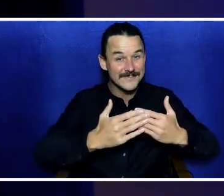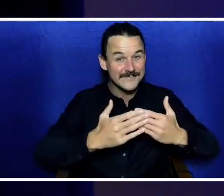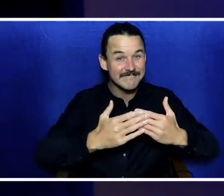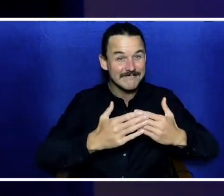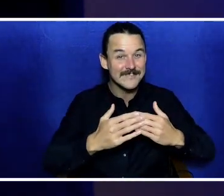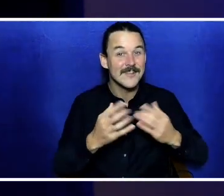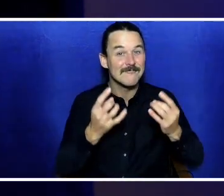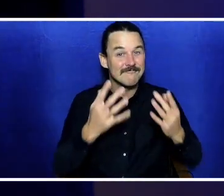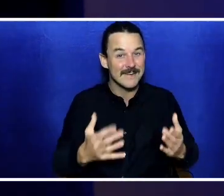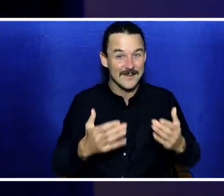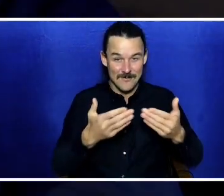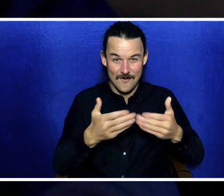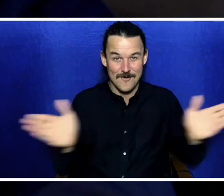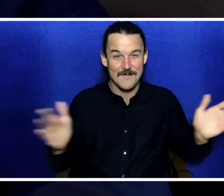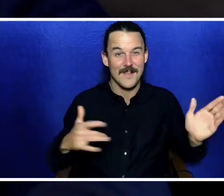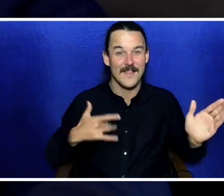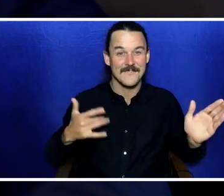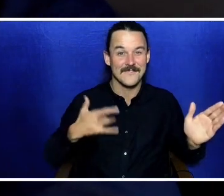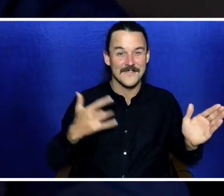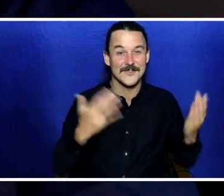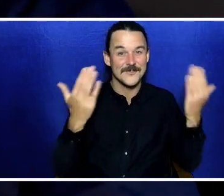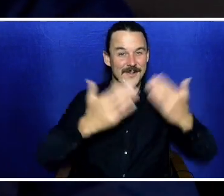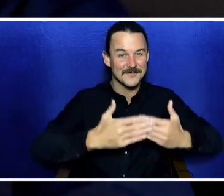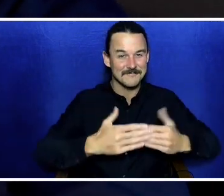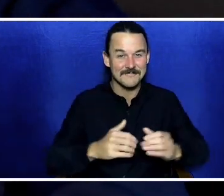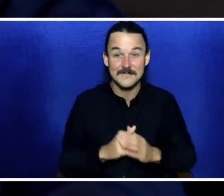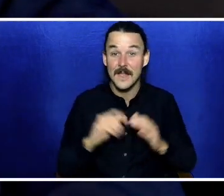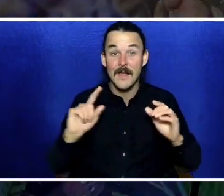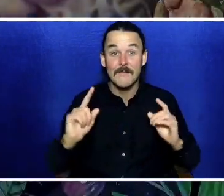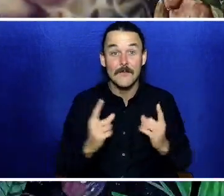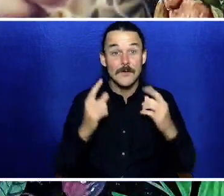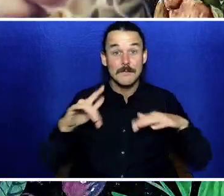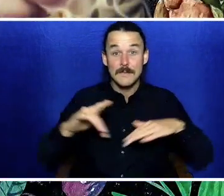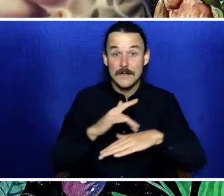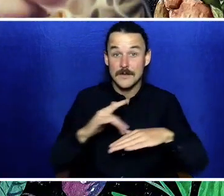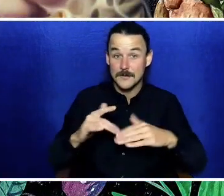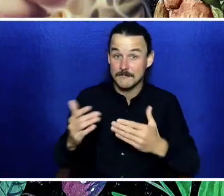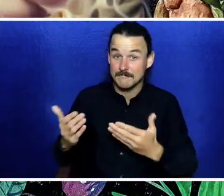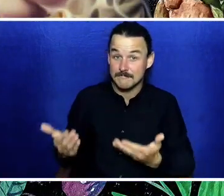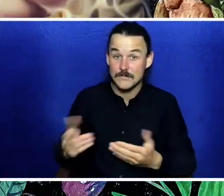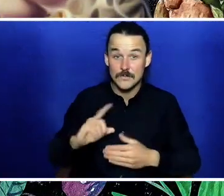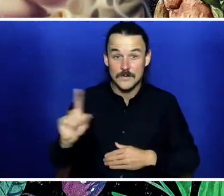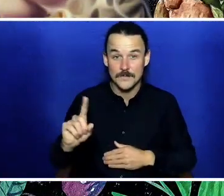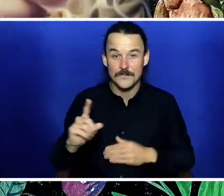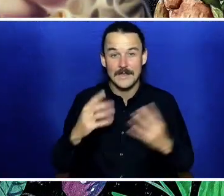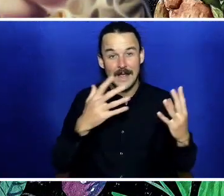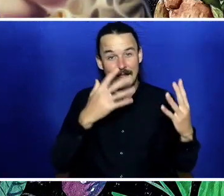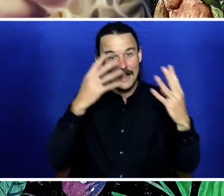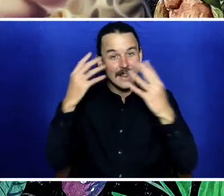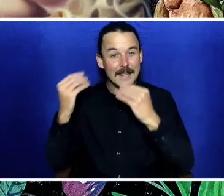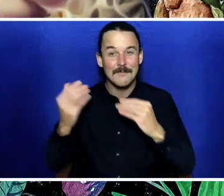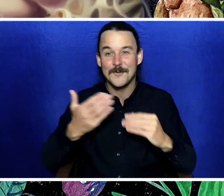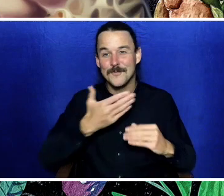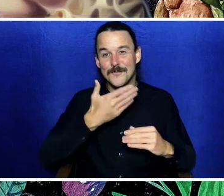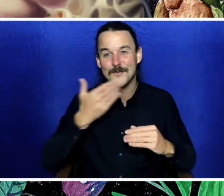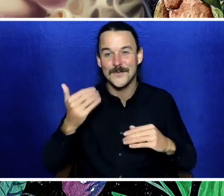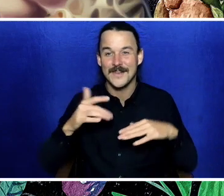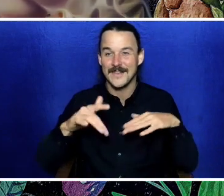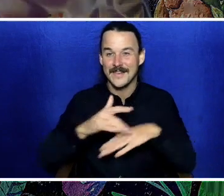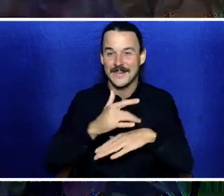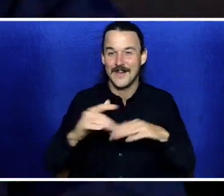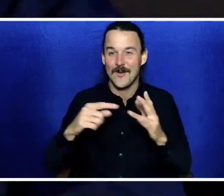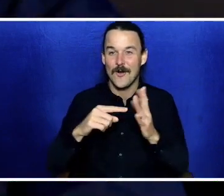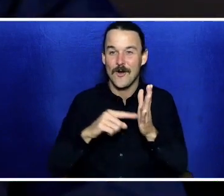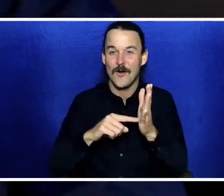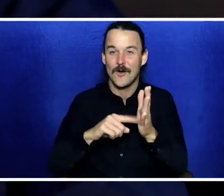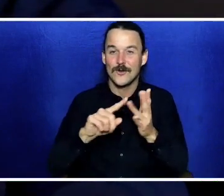what is our first production. The Sleeping Beauty of Ottorino Respighi. This piece is very apposite to these